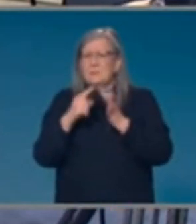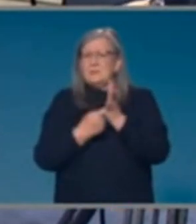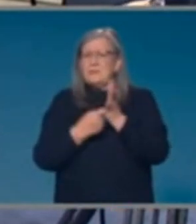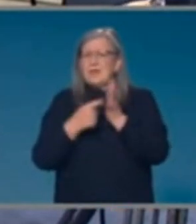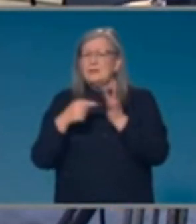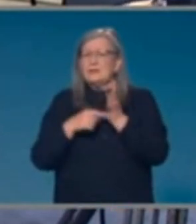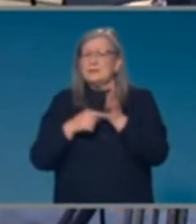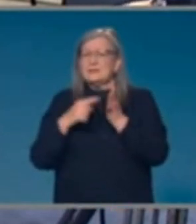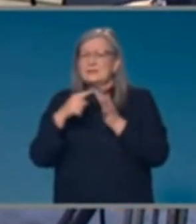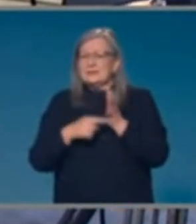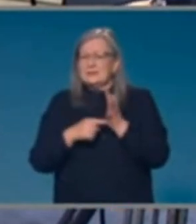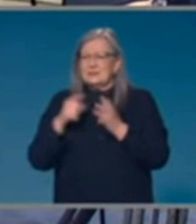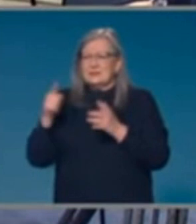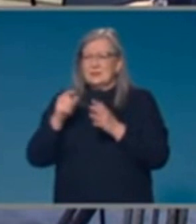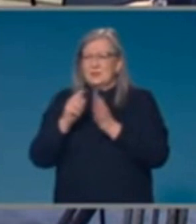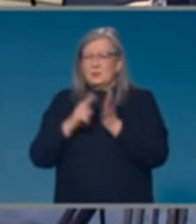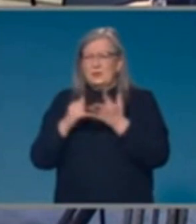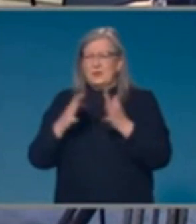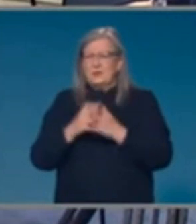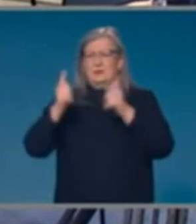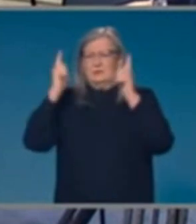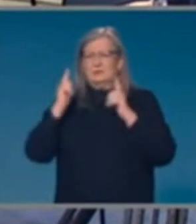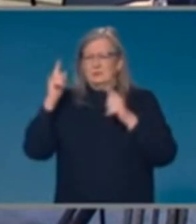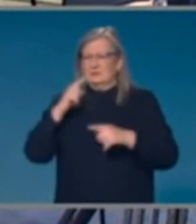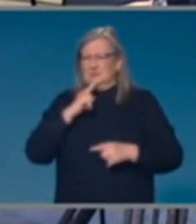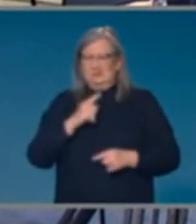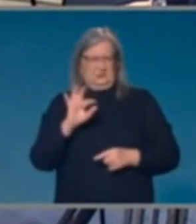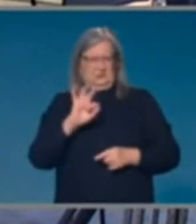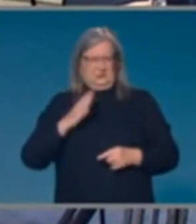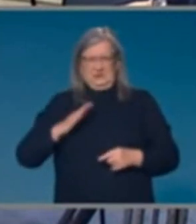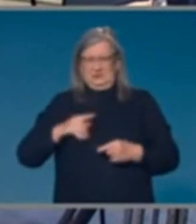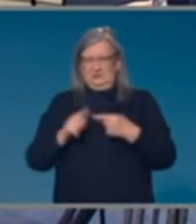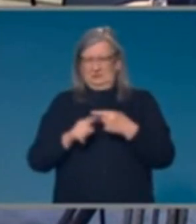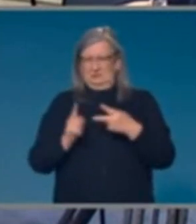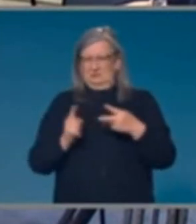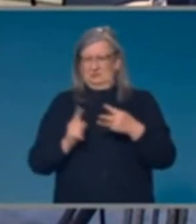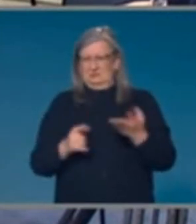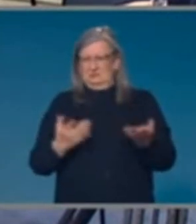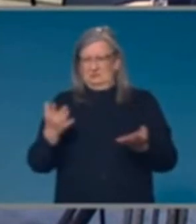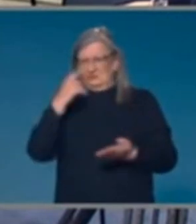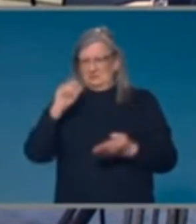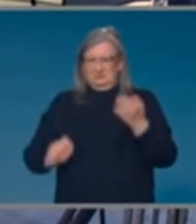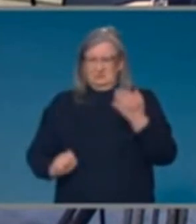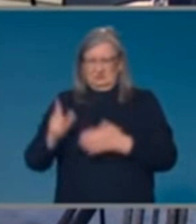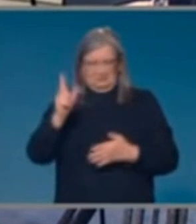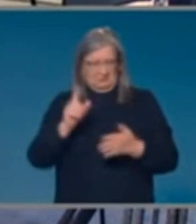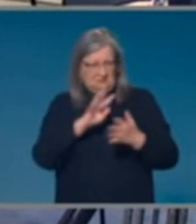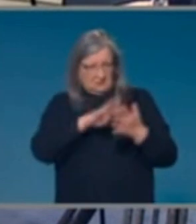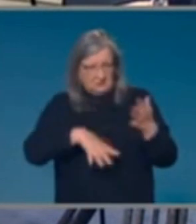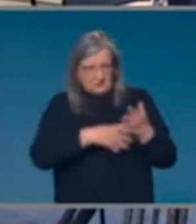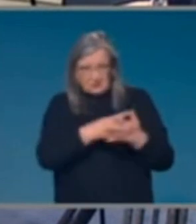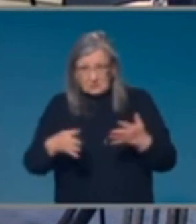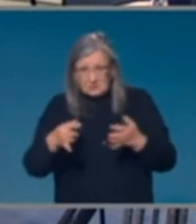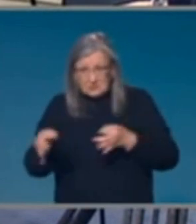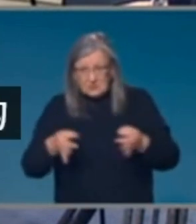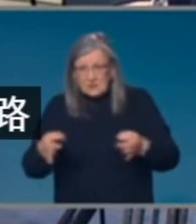permanent residents effectively means that the national plan has been torn up and that every state and territory is just going to continue